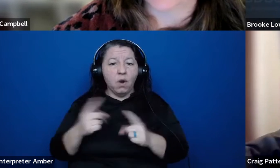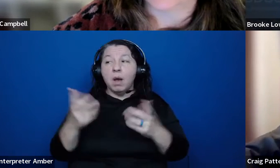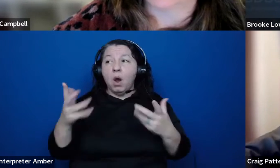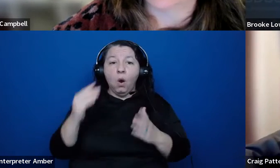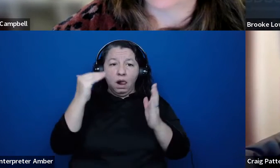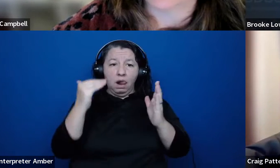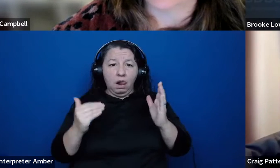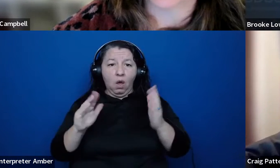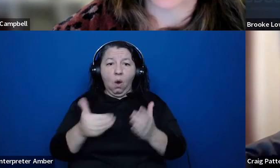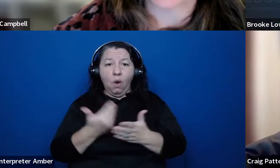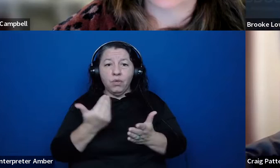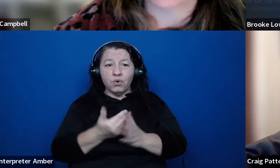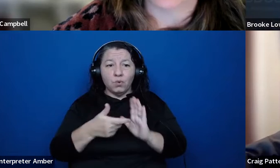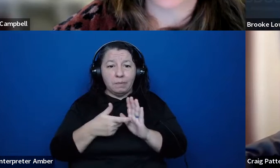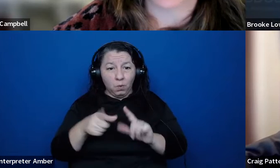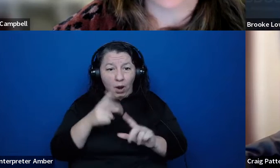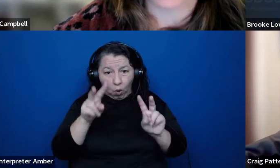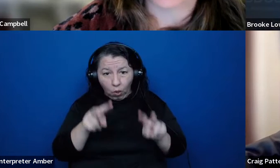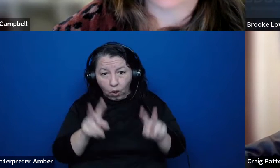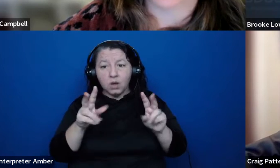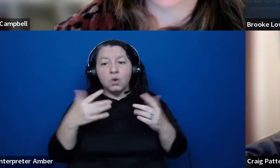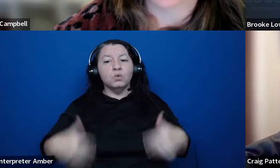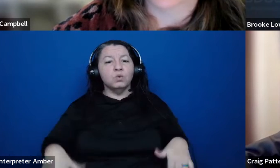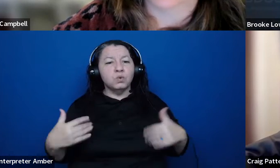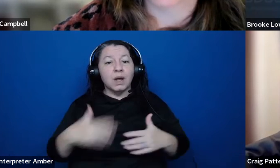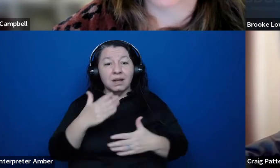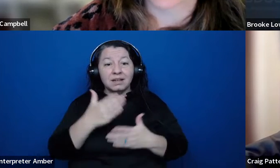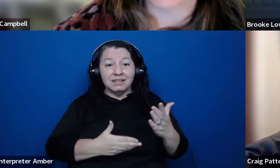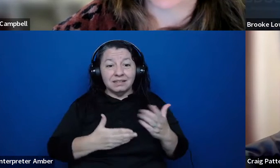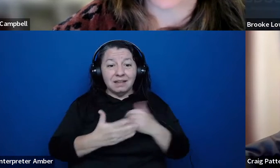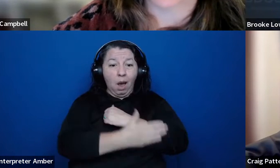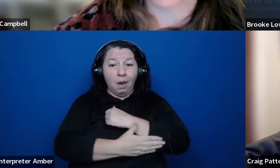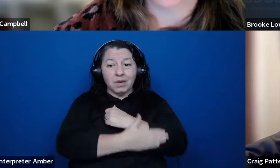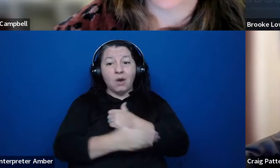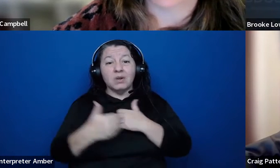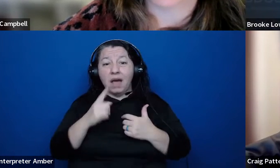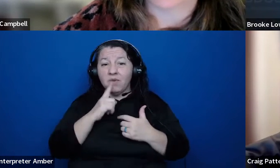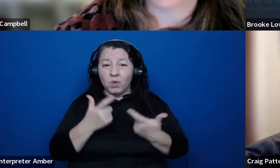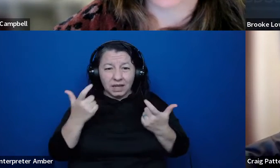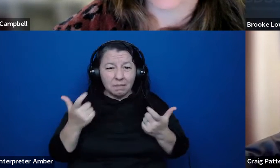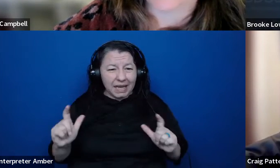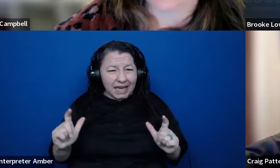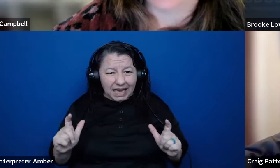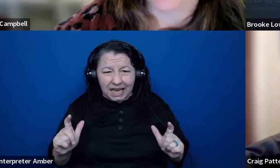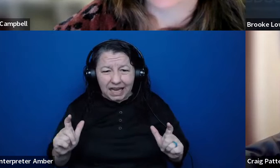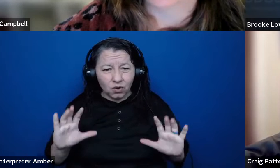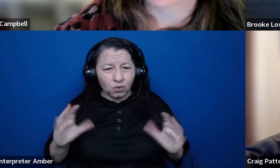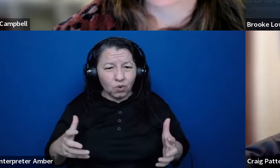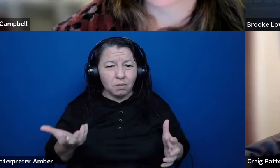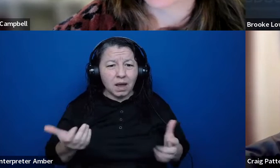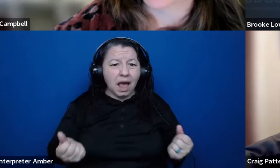look at it, you can actually see there are some counties that have a really big turnover. Look at how many new Lynn